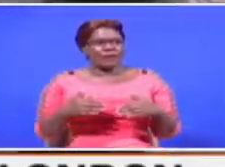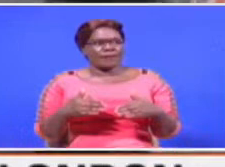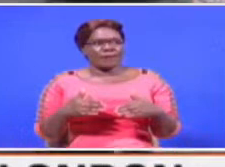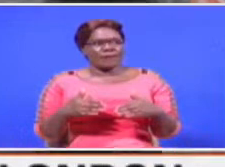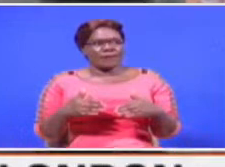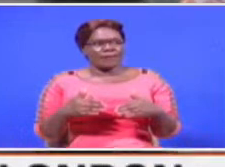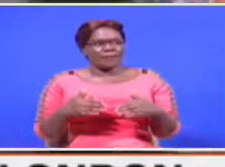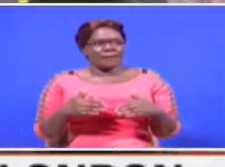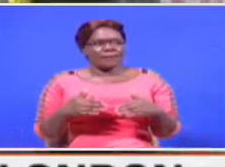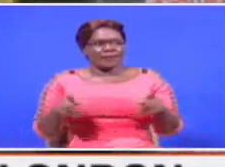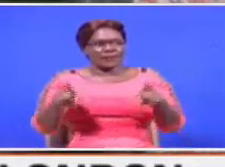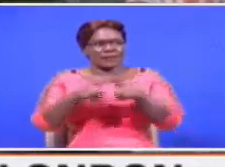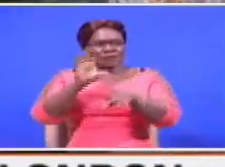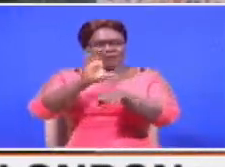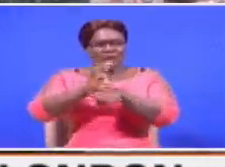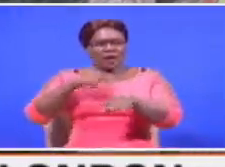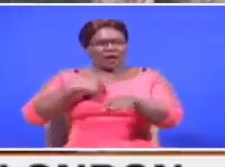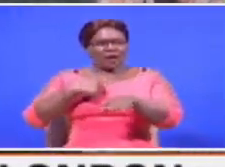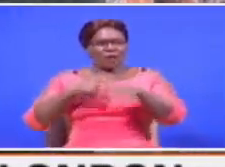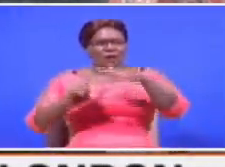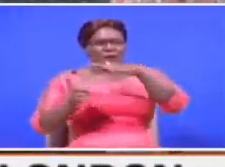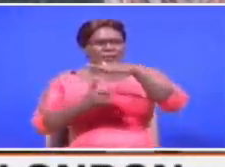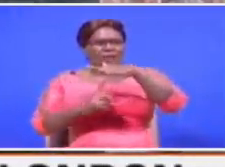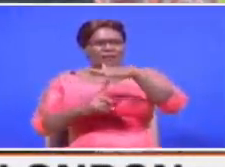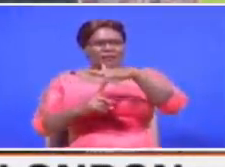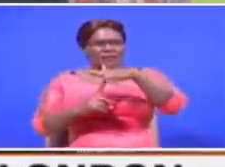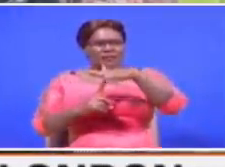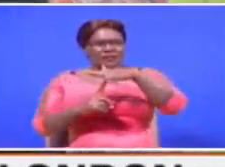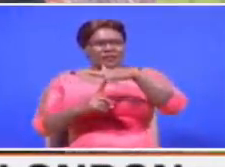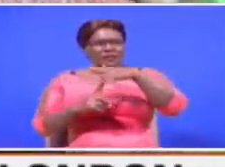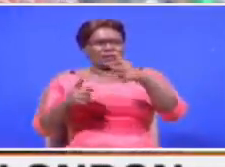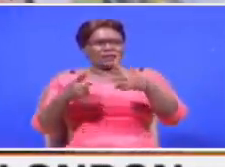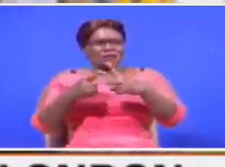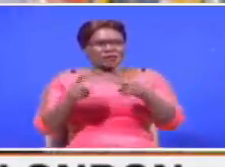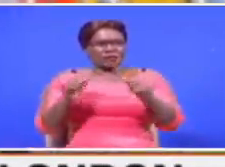And our mission is to bring